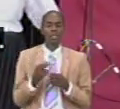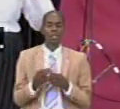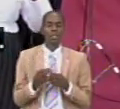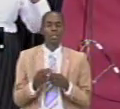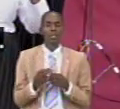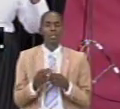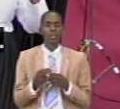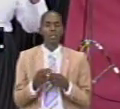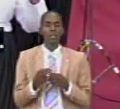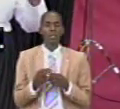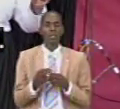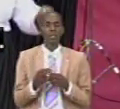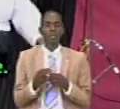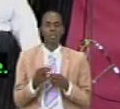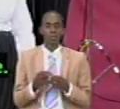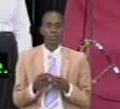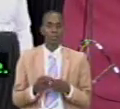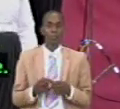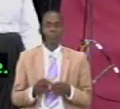foreign